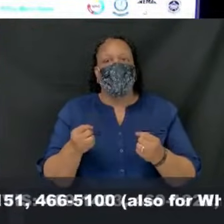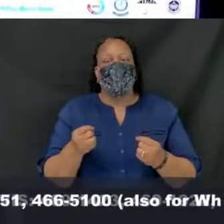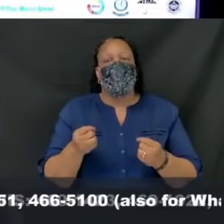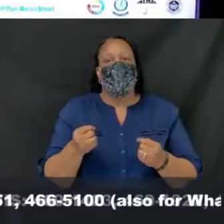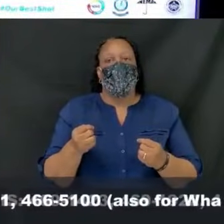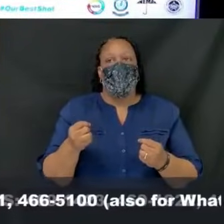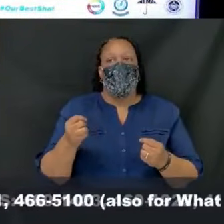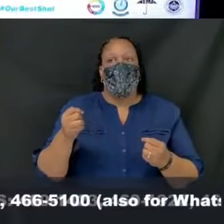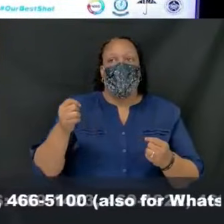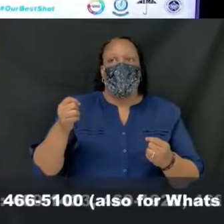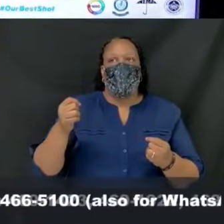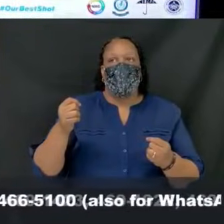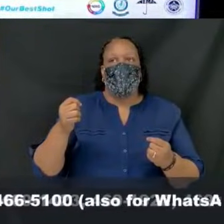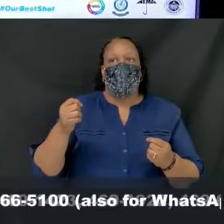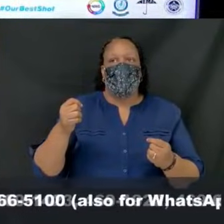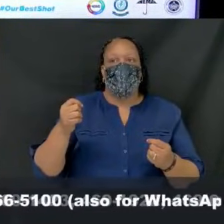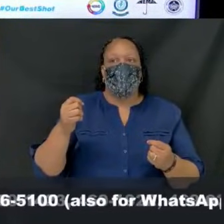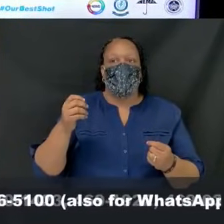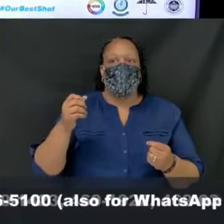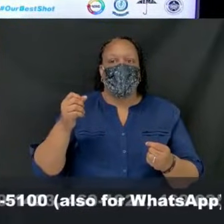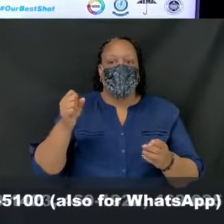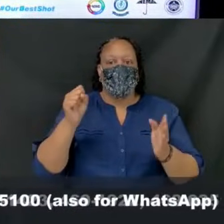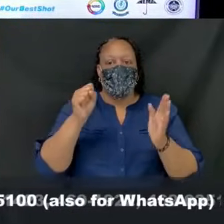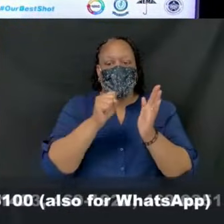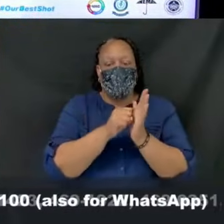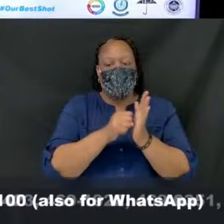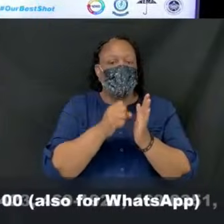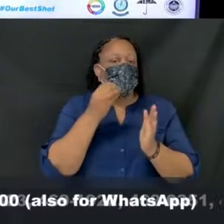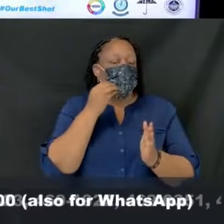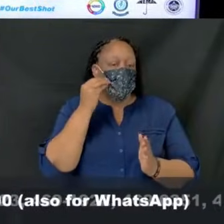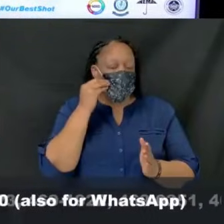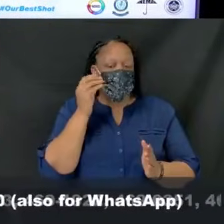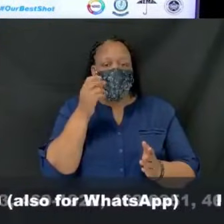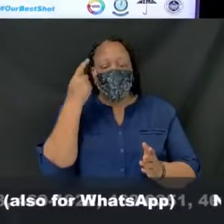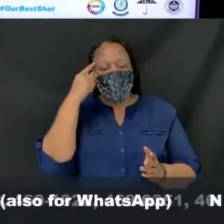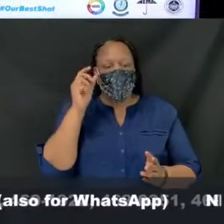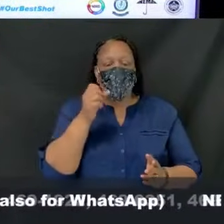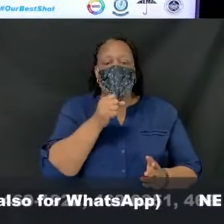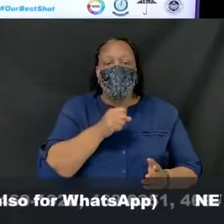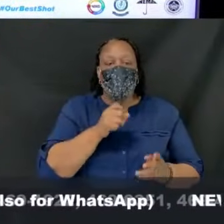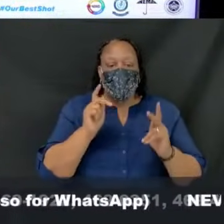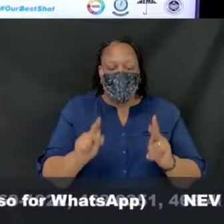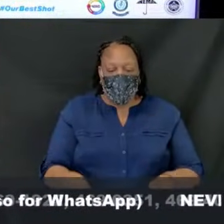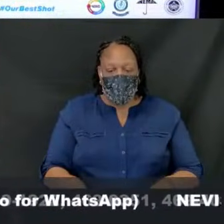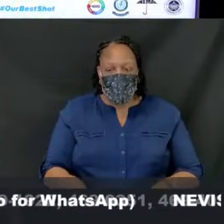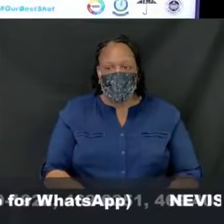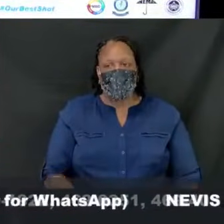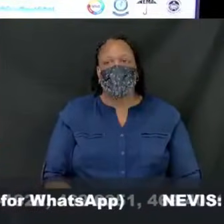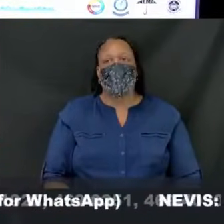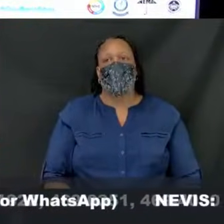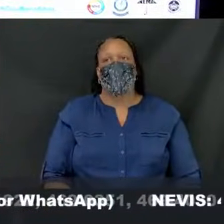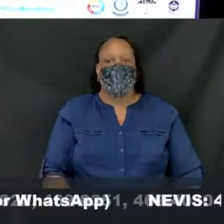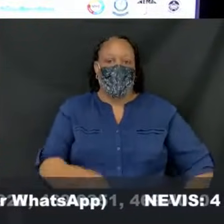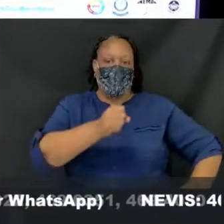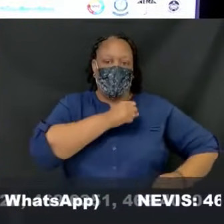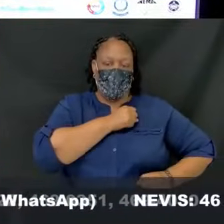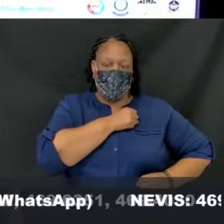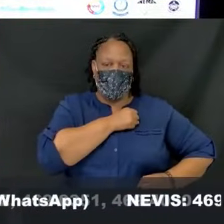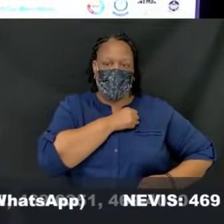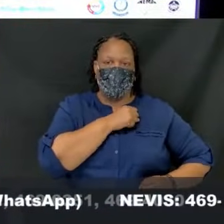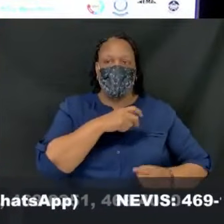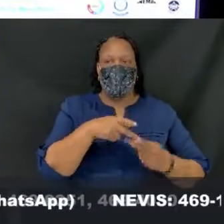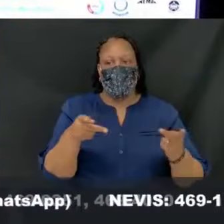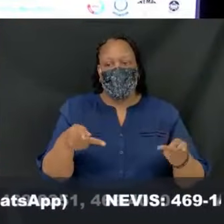Horizon, the Saddler's Home, and the Defense Force. Tomorrow, the distribution will continue, with food being distributed